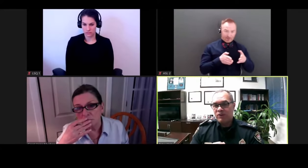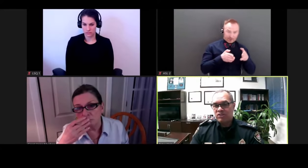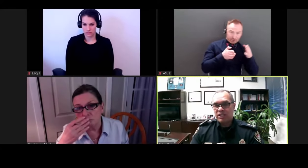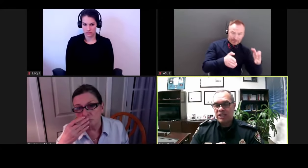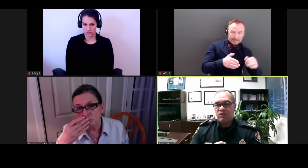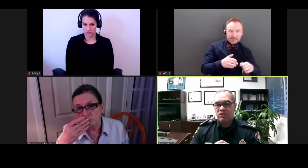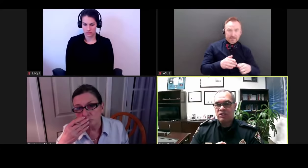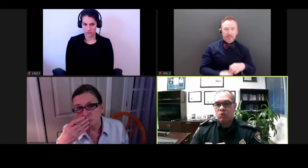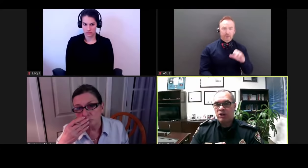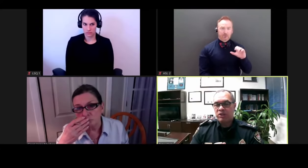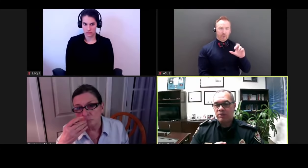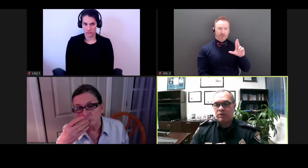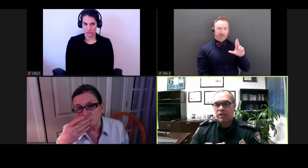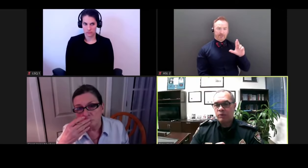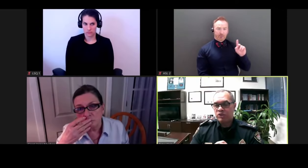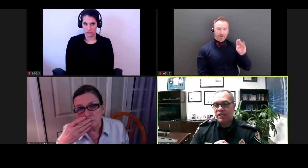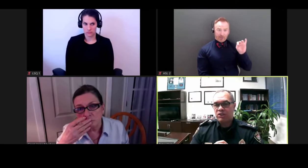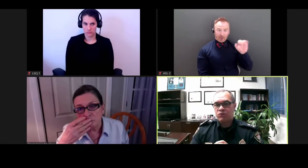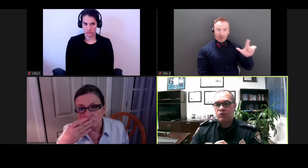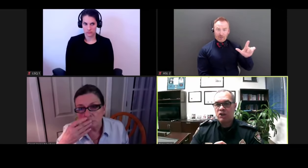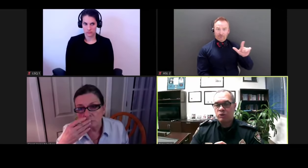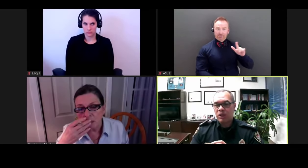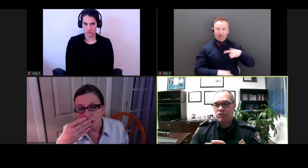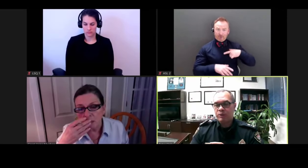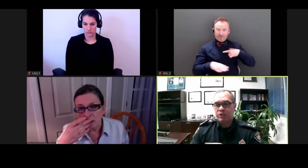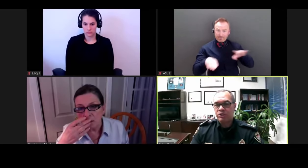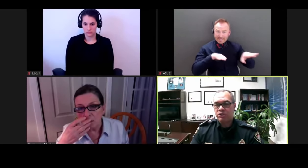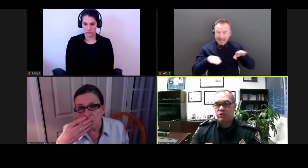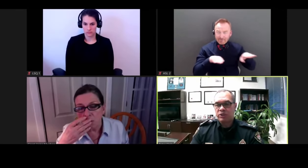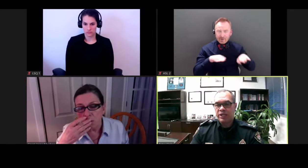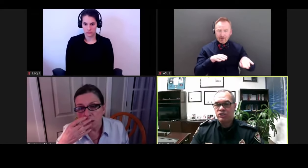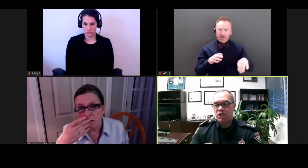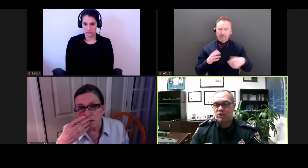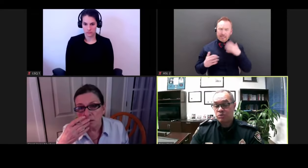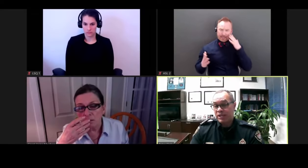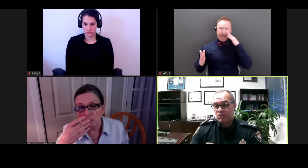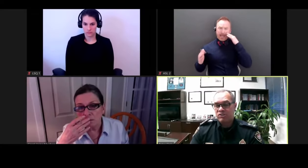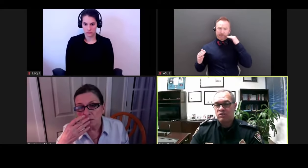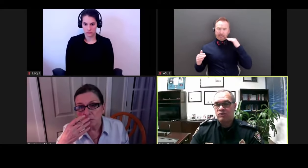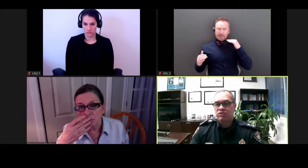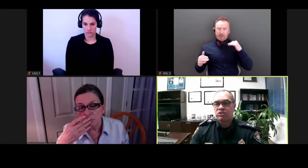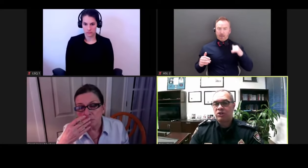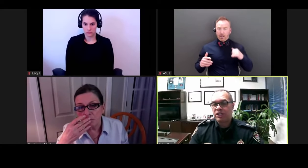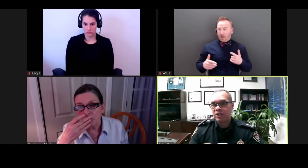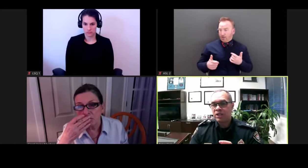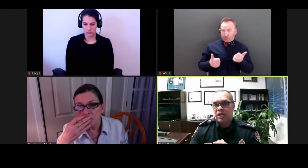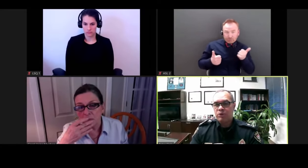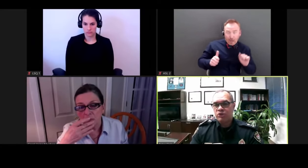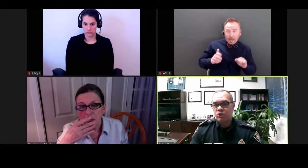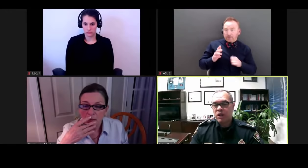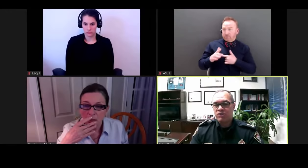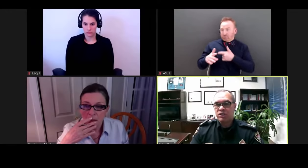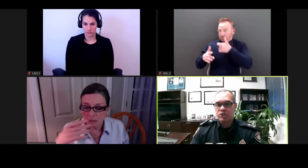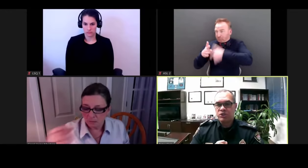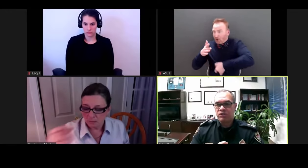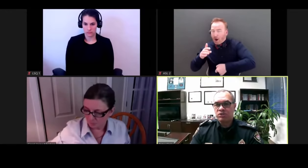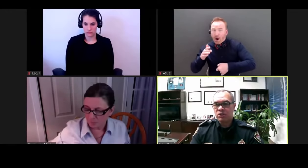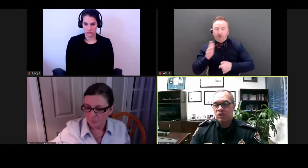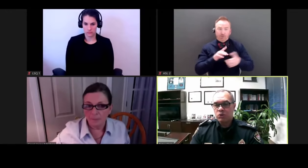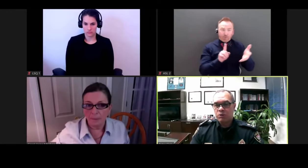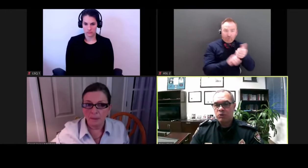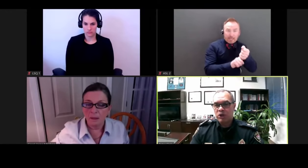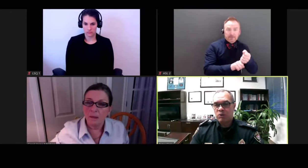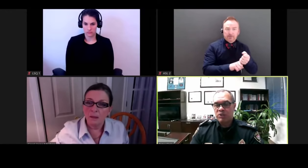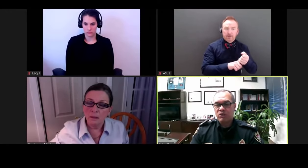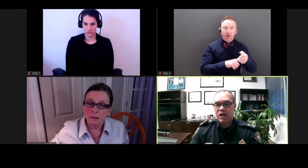would investigate every single one of them, and we would take it as far as we possibly could to lay charges, make arrests if necessary, and pursue prosecutions.